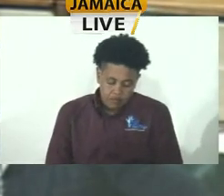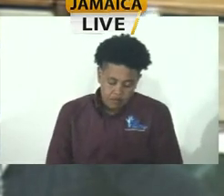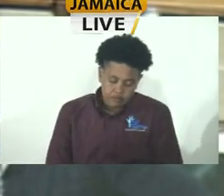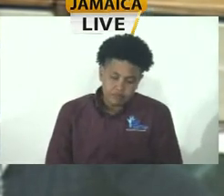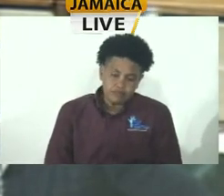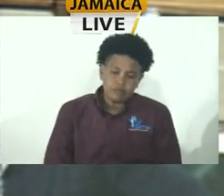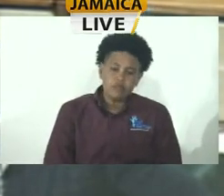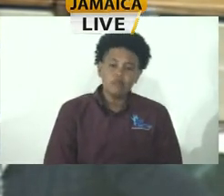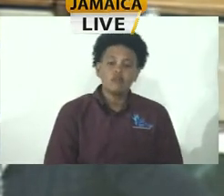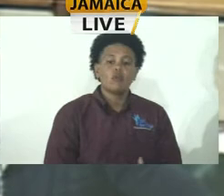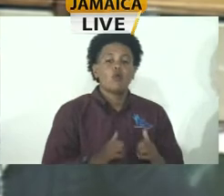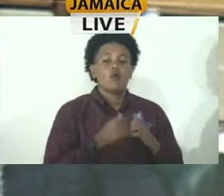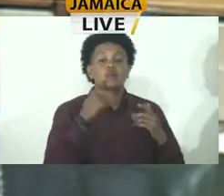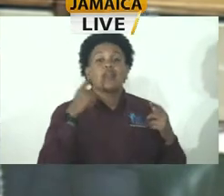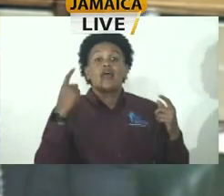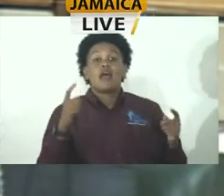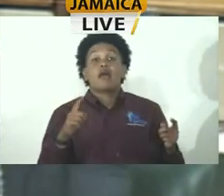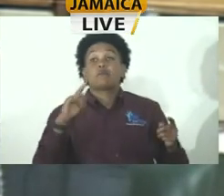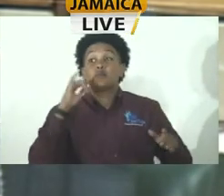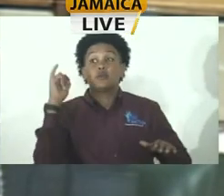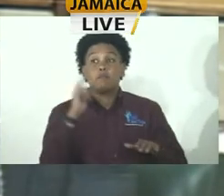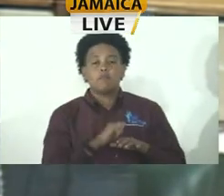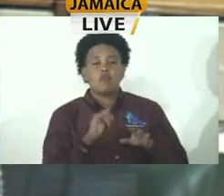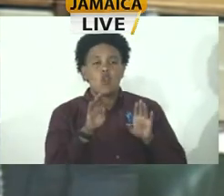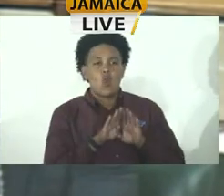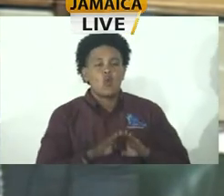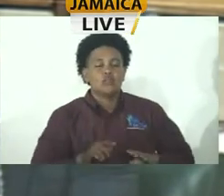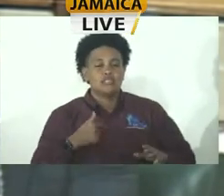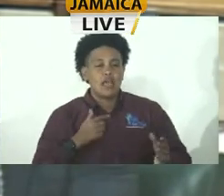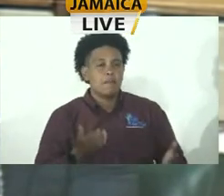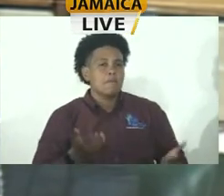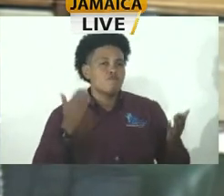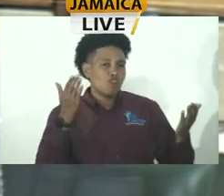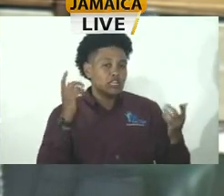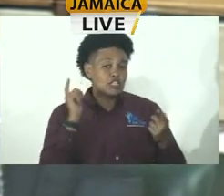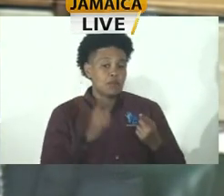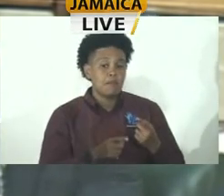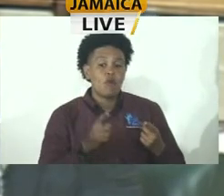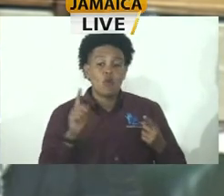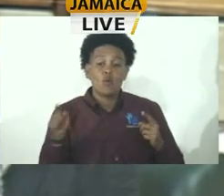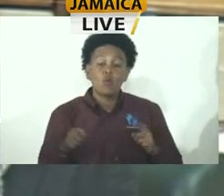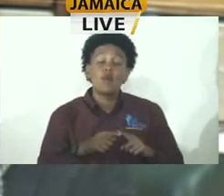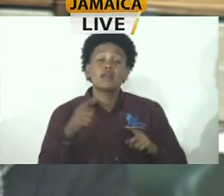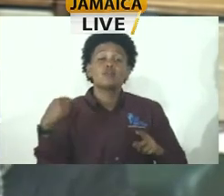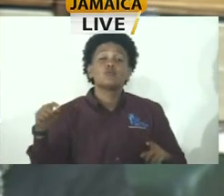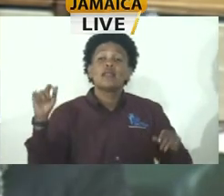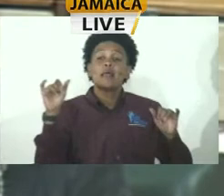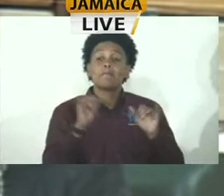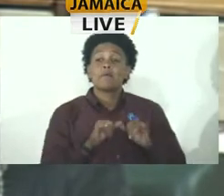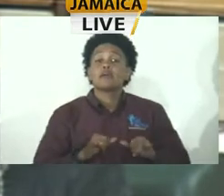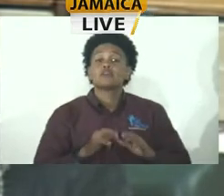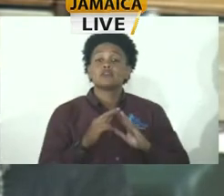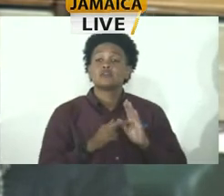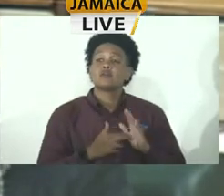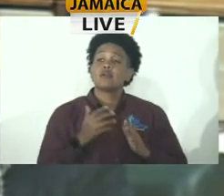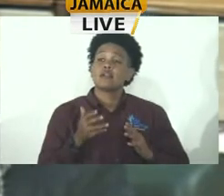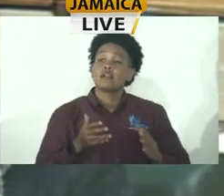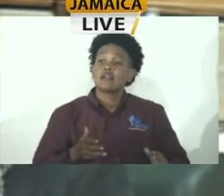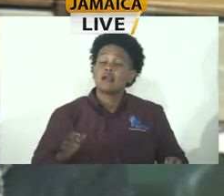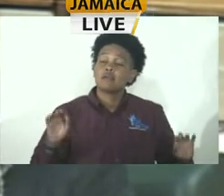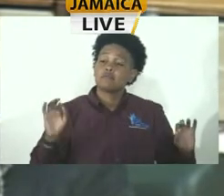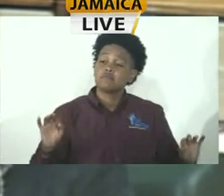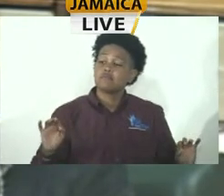the borders closed but i'm raising the point madam speaker that even when there are measures in place